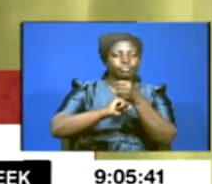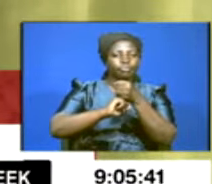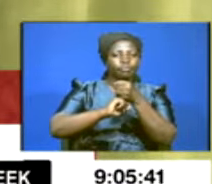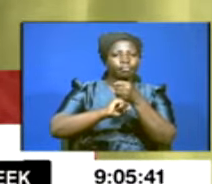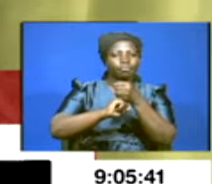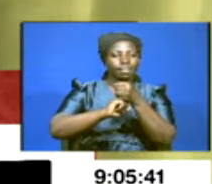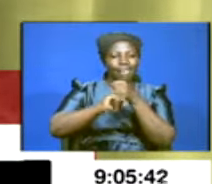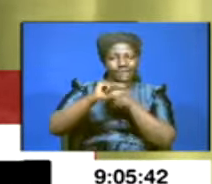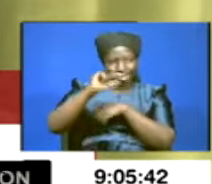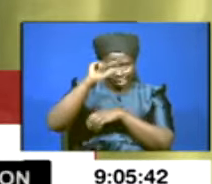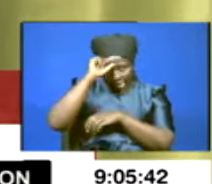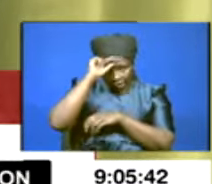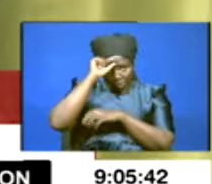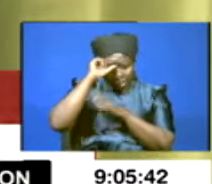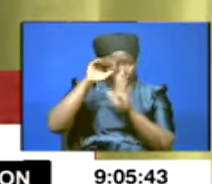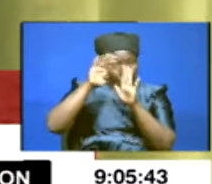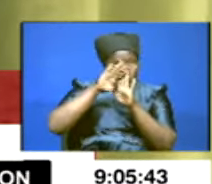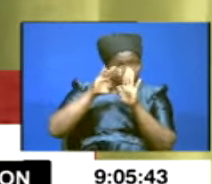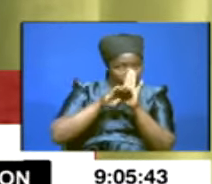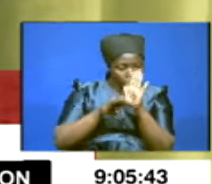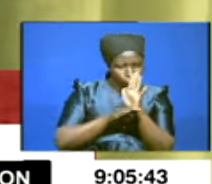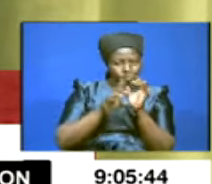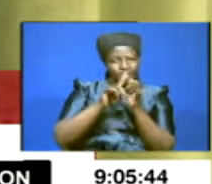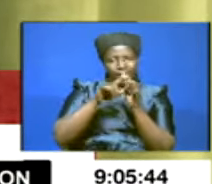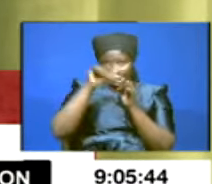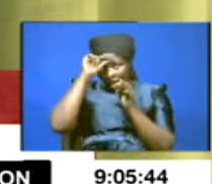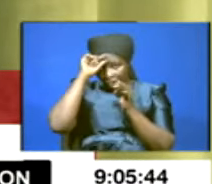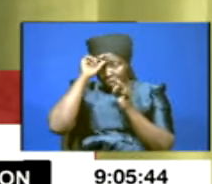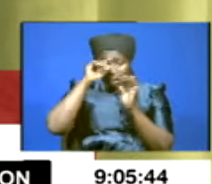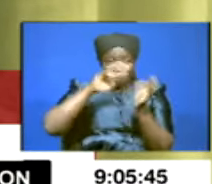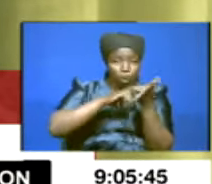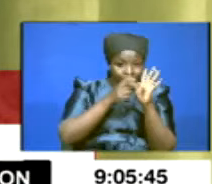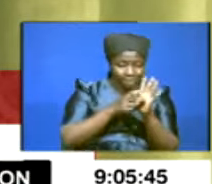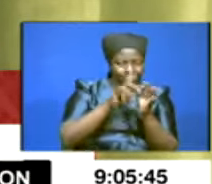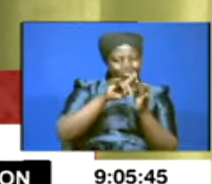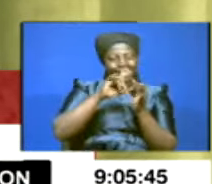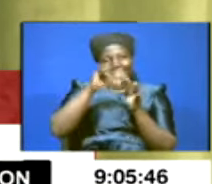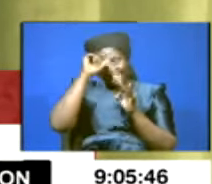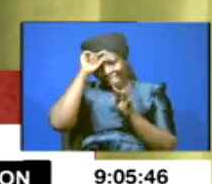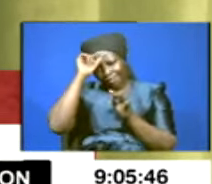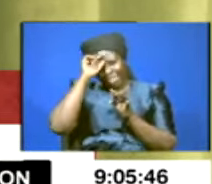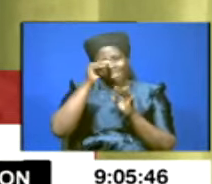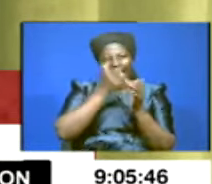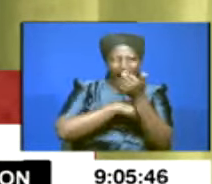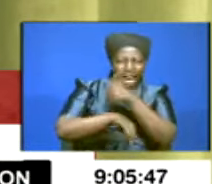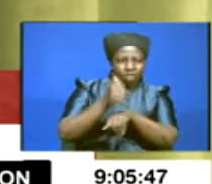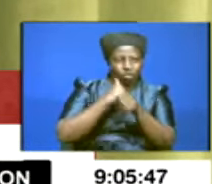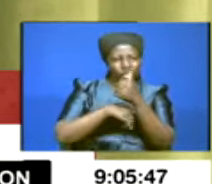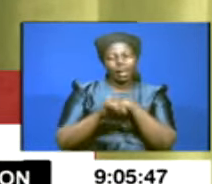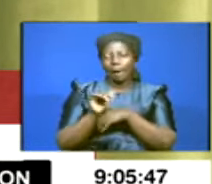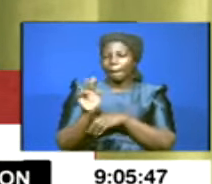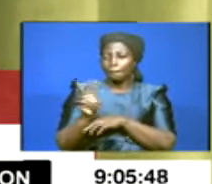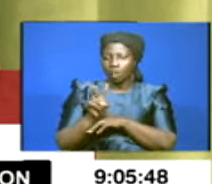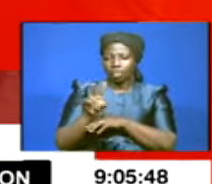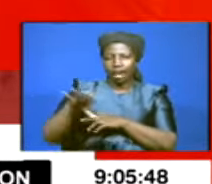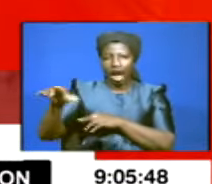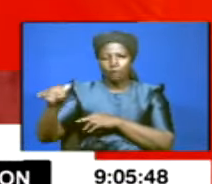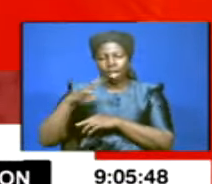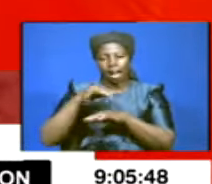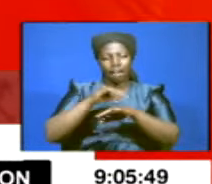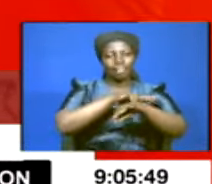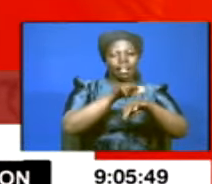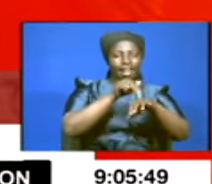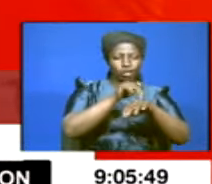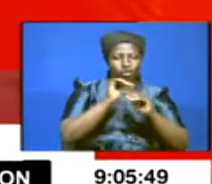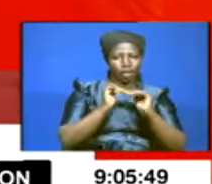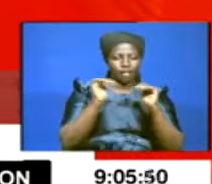government programs, government projects, government initiatives at both the county and the national level. At the